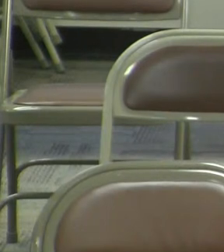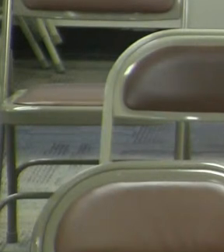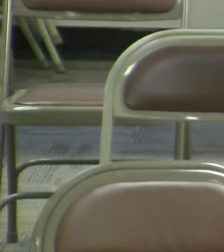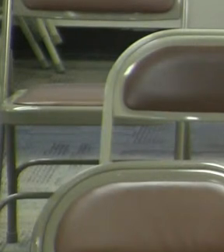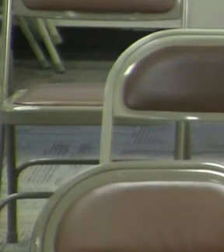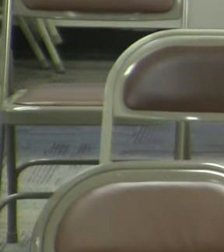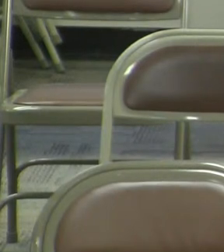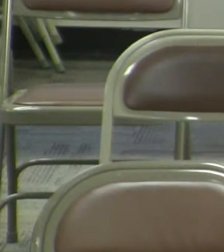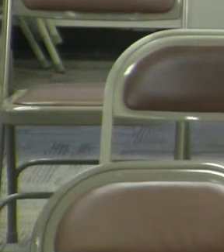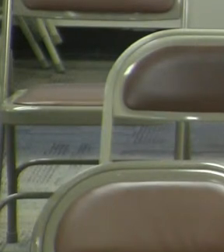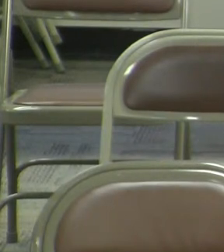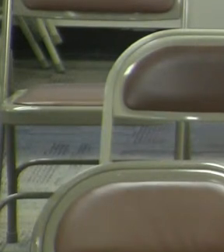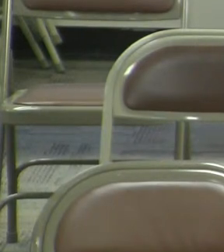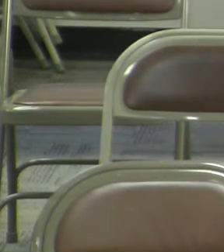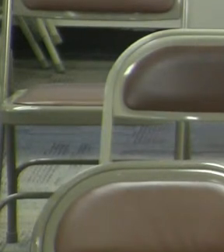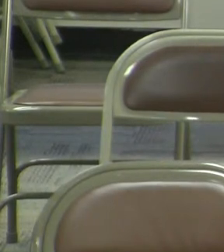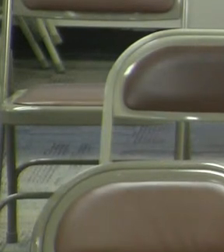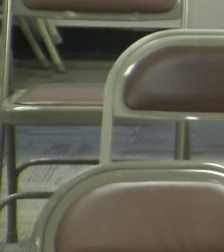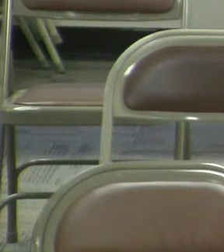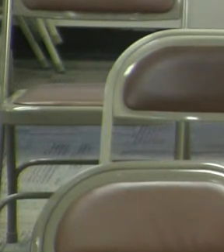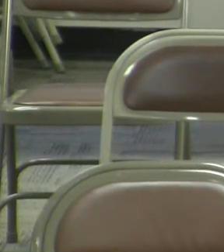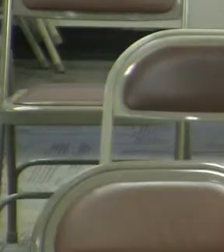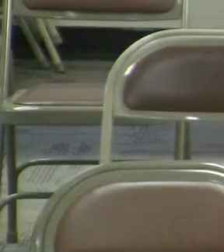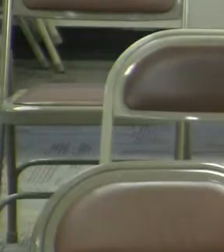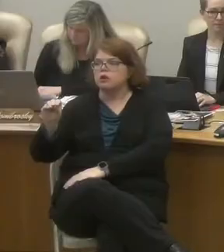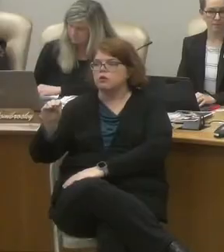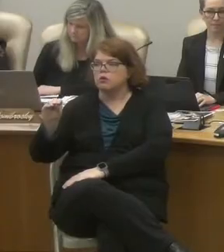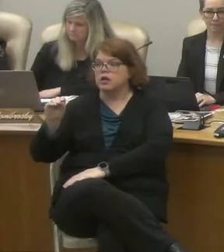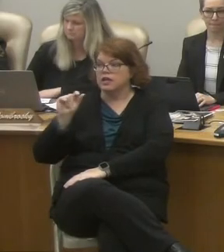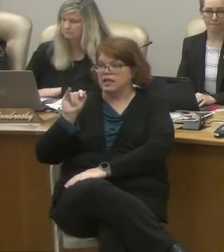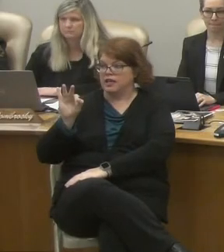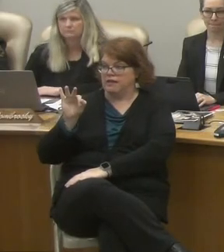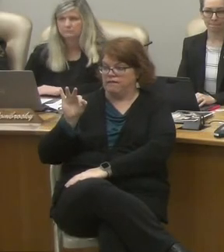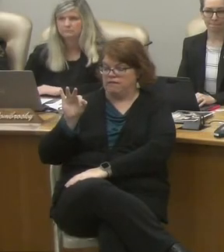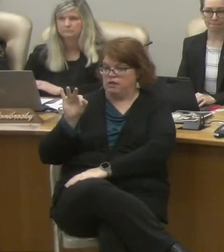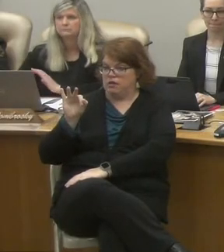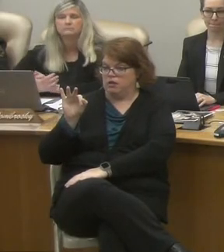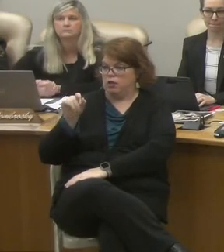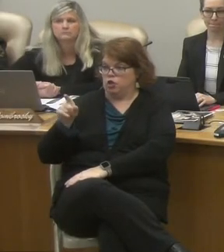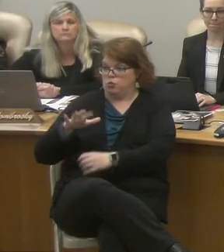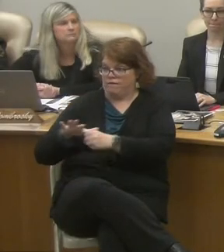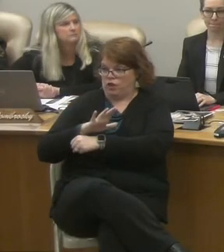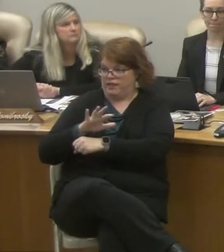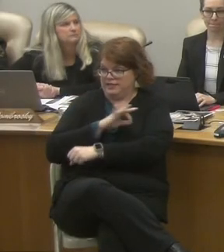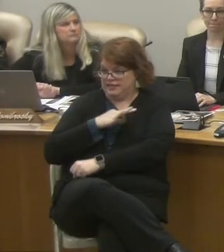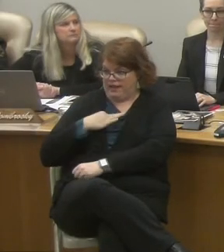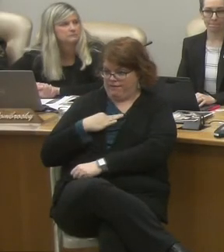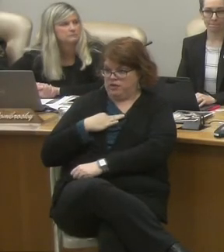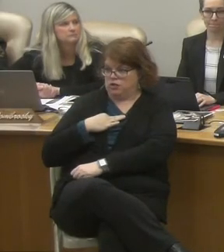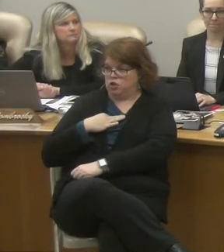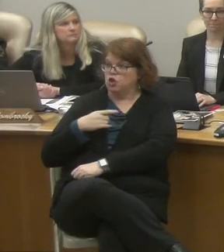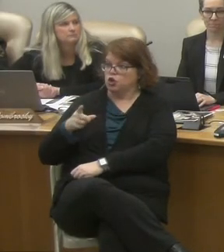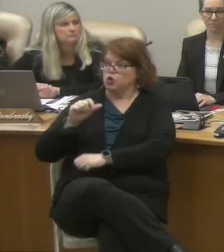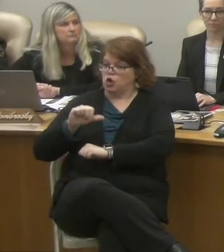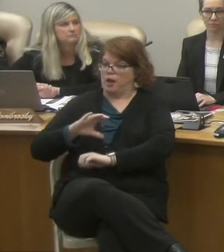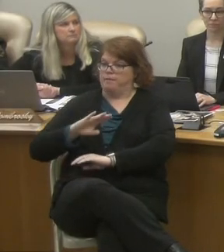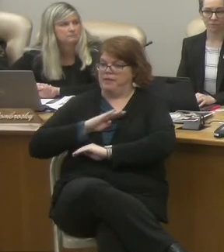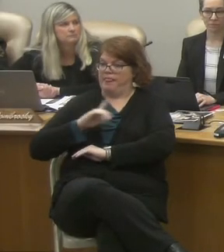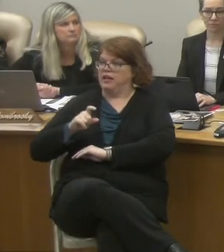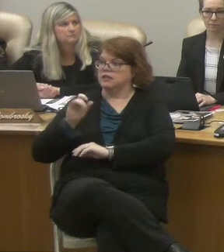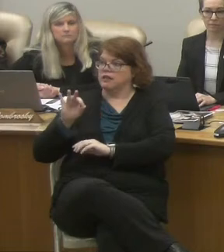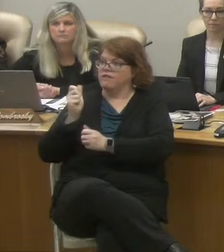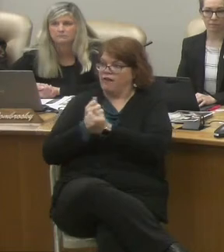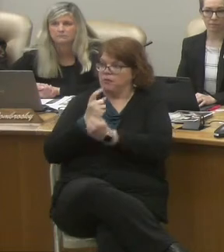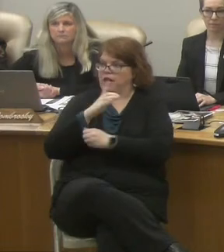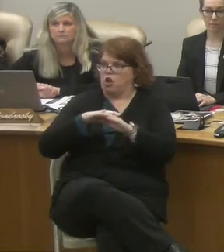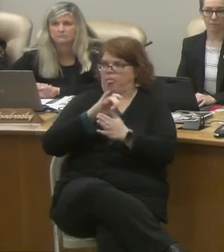students as well as Residence Life so if you had if you were fully staffed you could meet the needs of everyone on